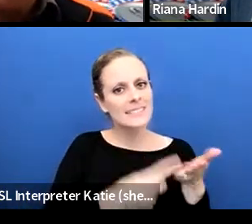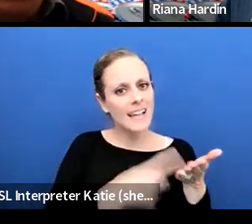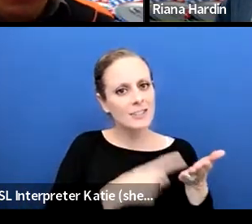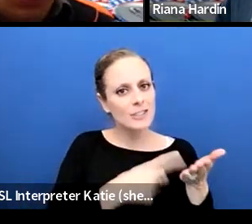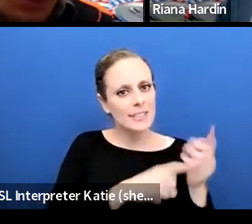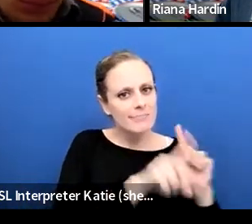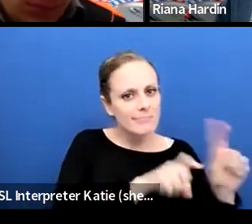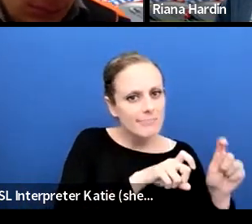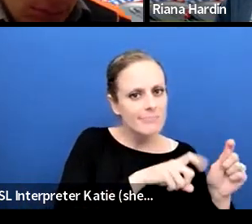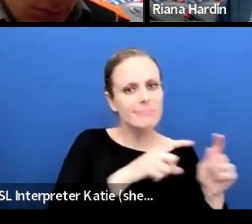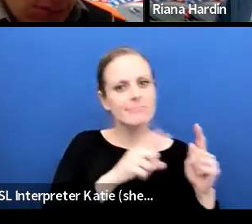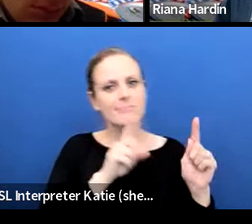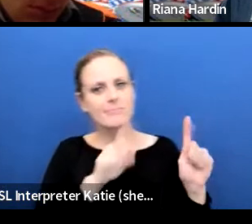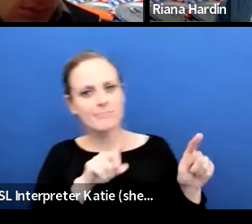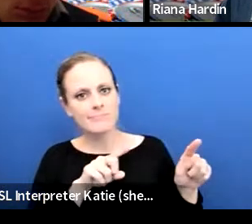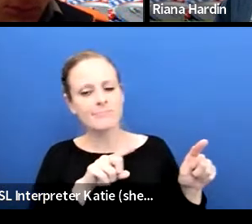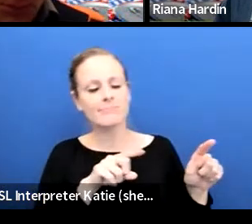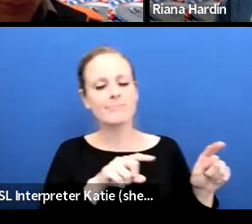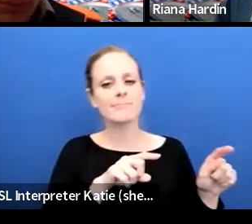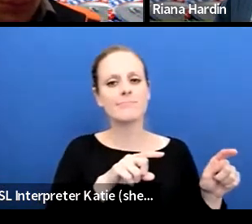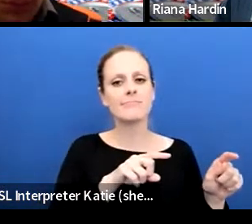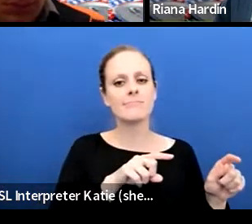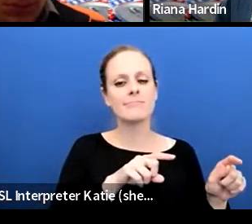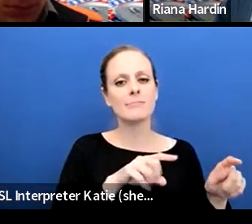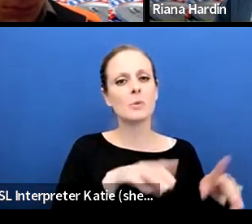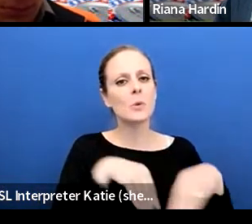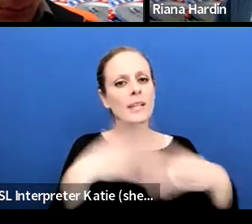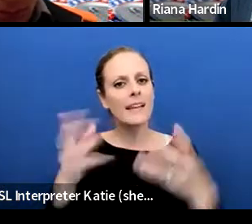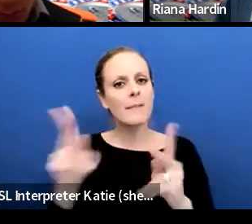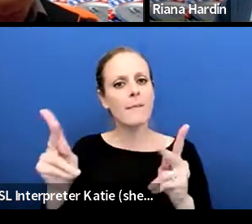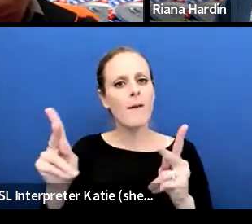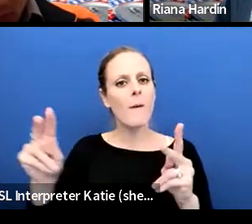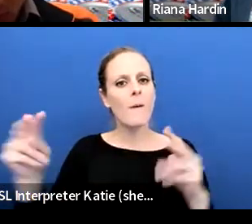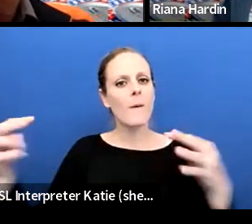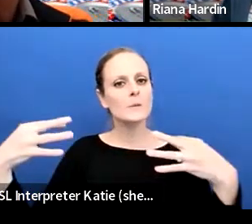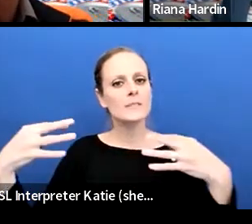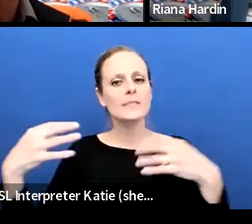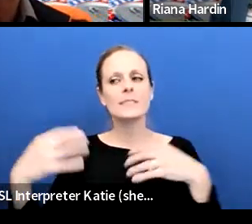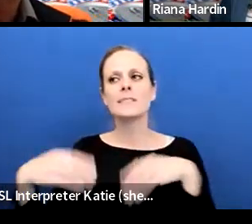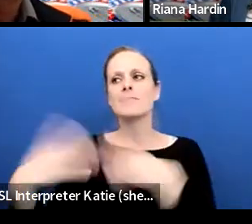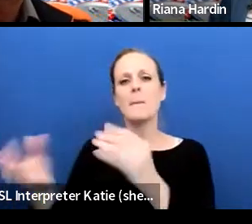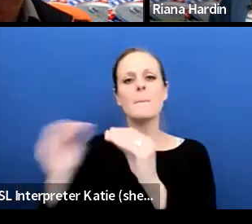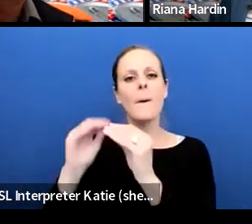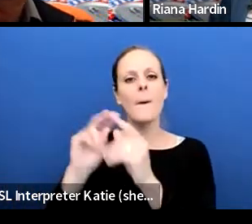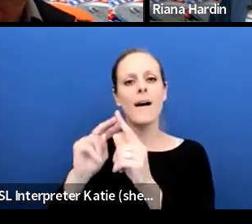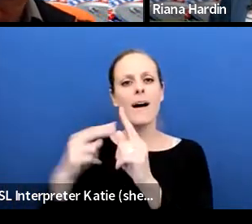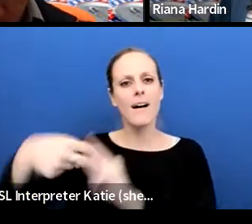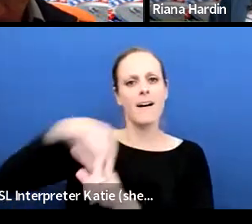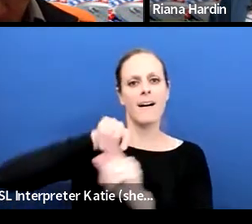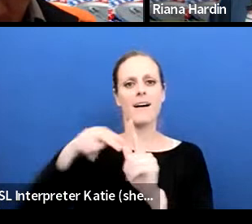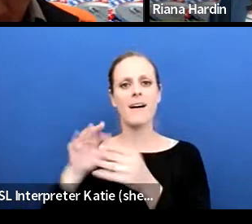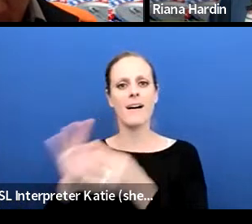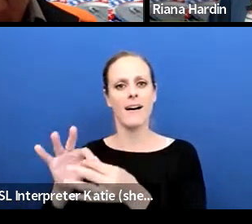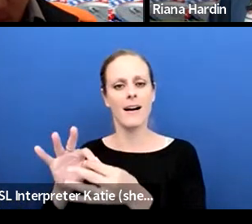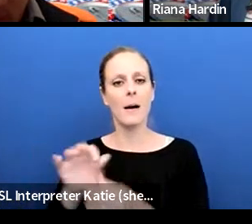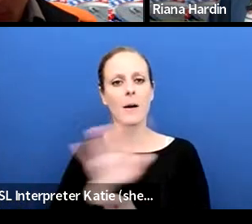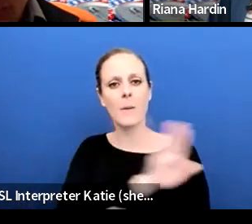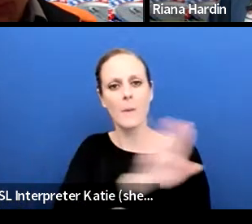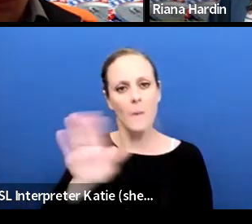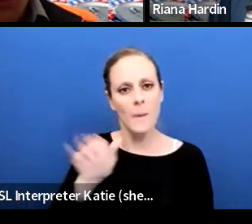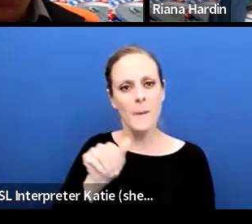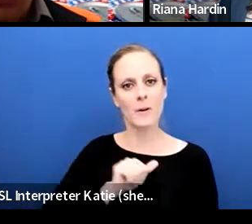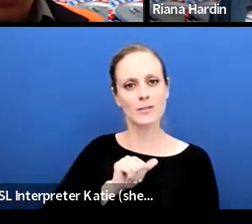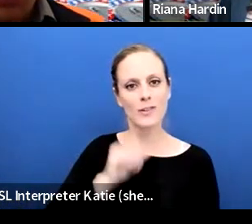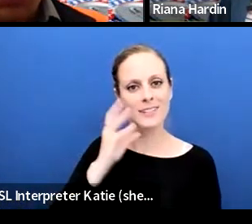to be able to give folks a little bit more perspective on personal experience